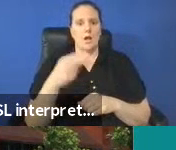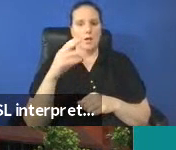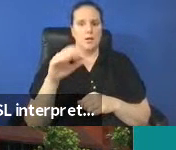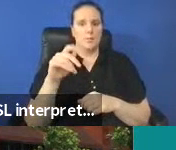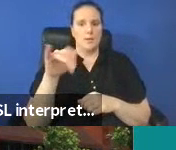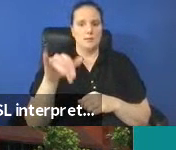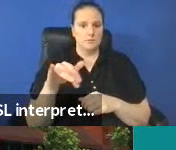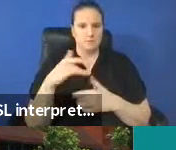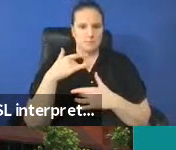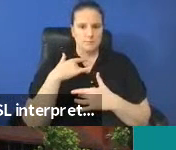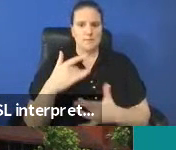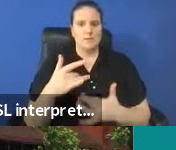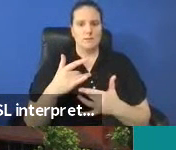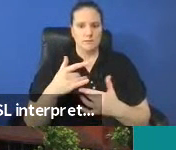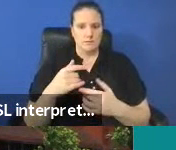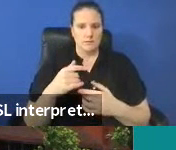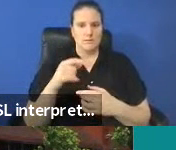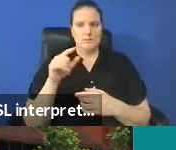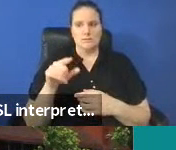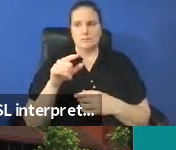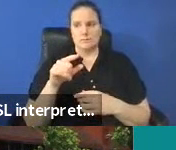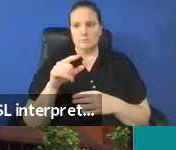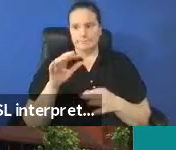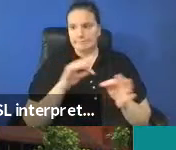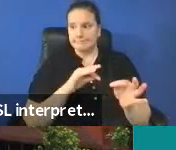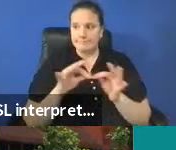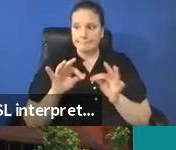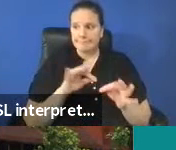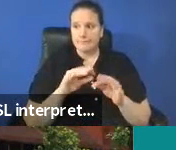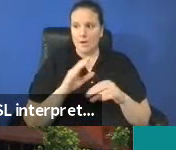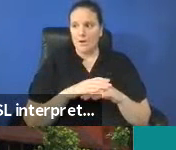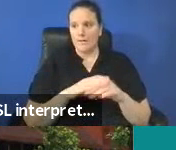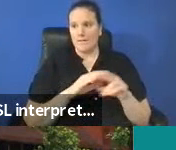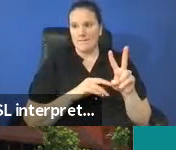They're often articulated, as you can see in this example here of the Vine.